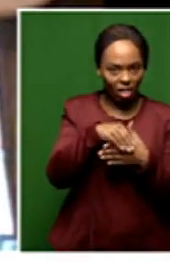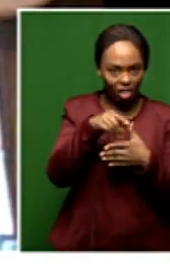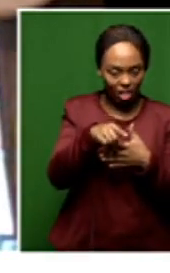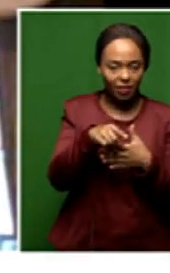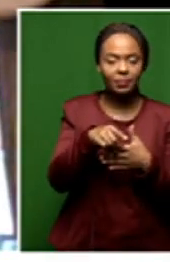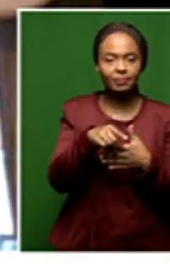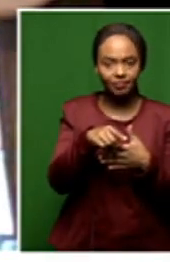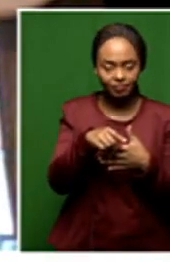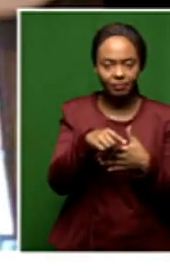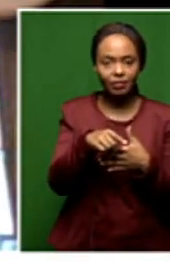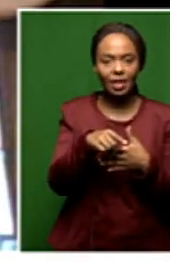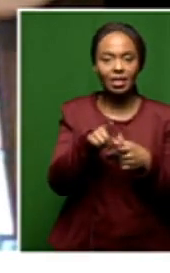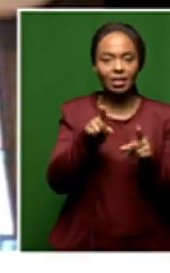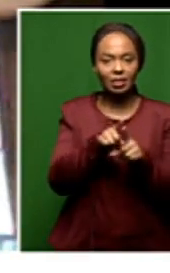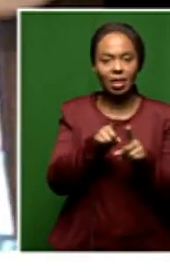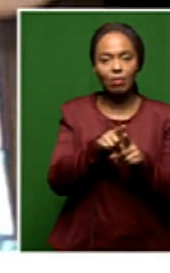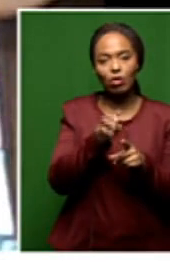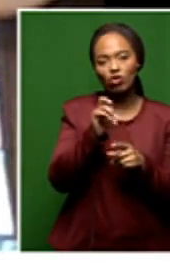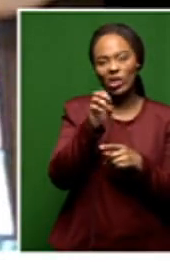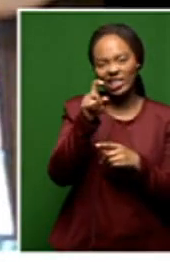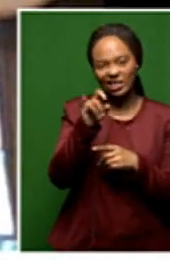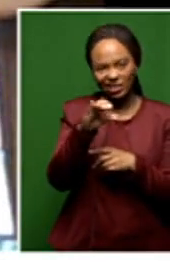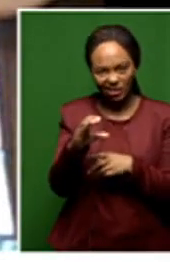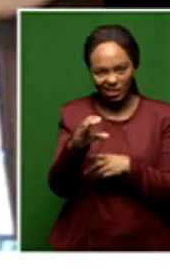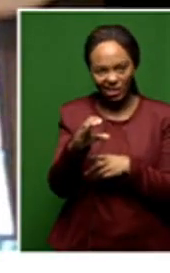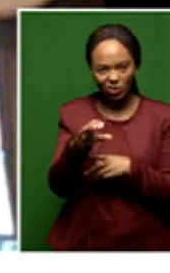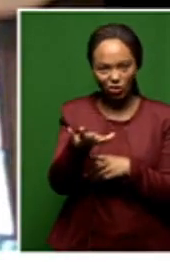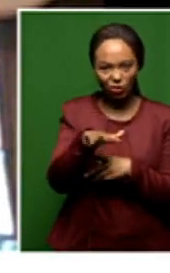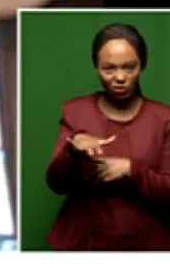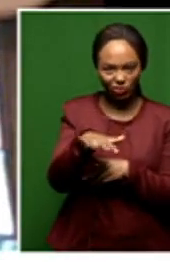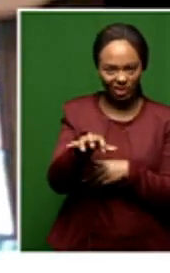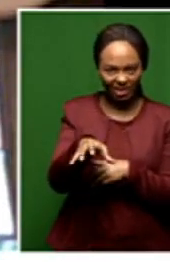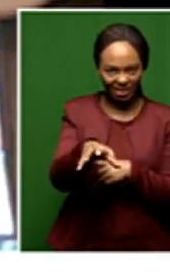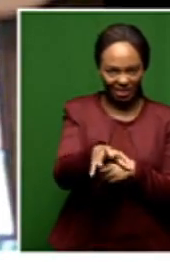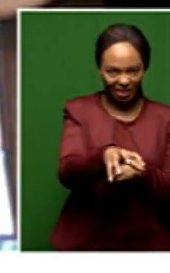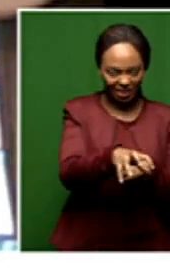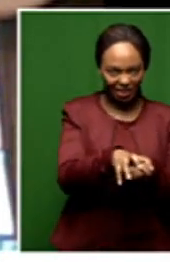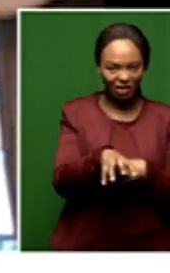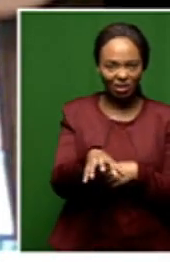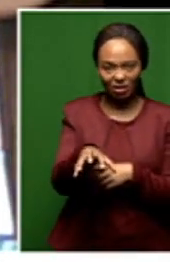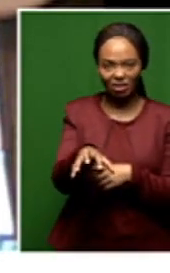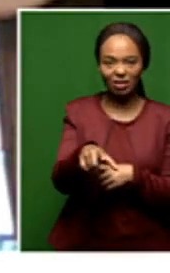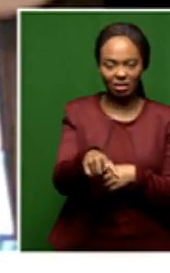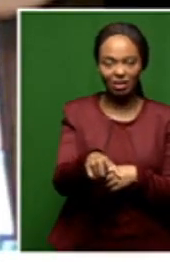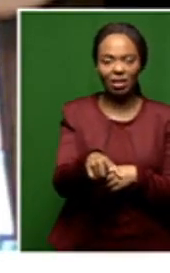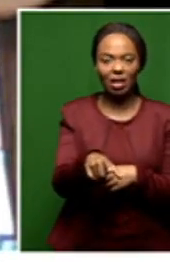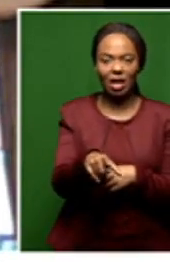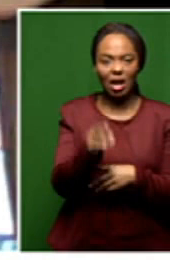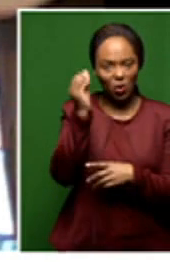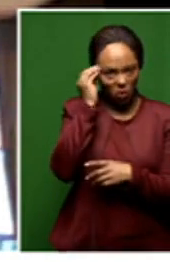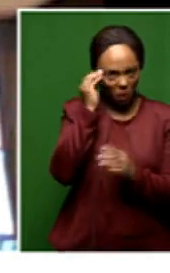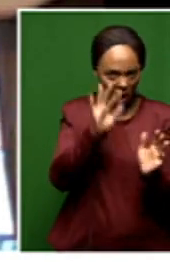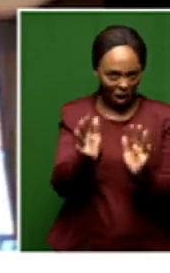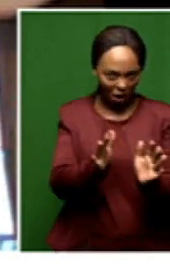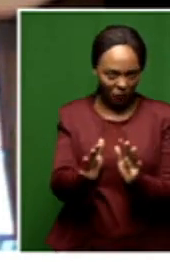how toxic pesticides and chemicals are for my garden and for the food that I was growing. And by going